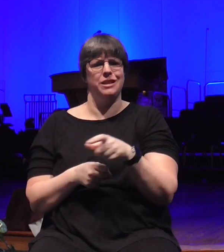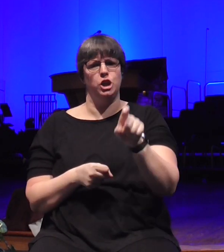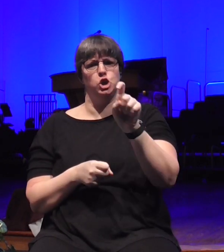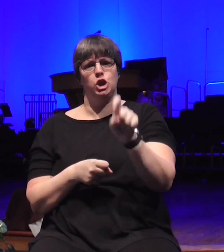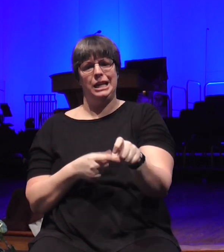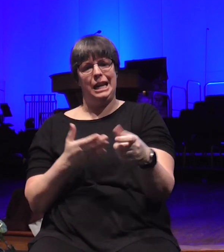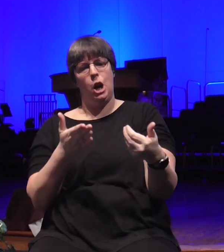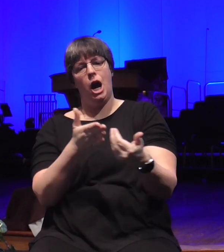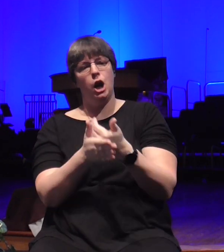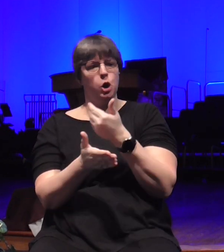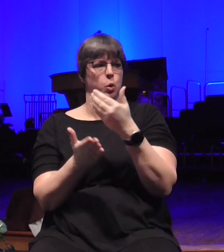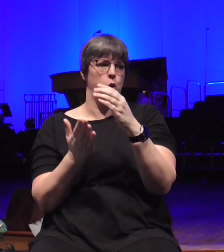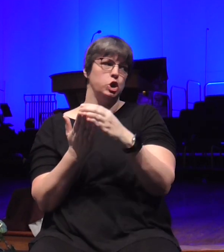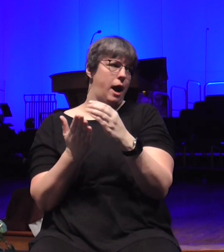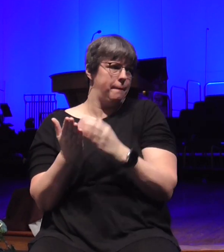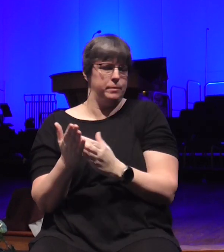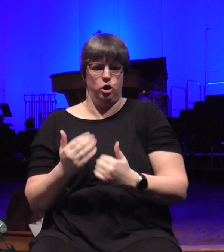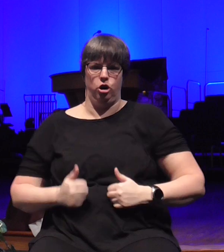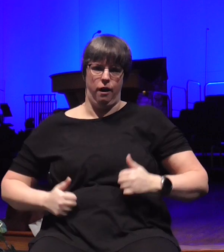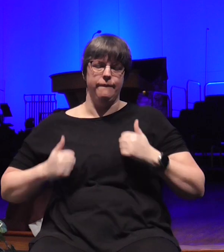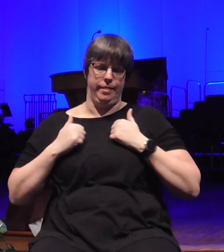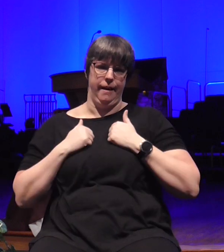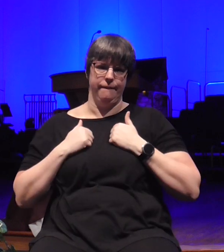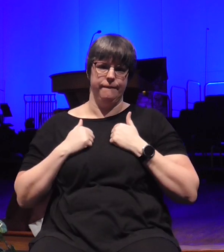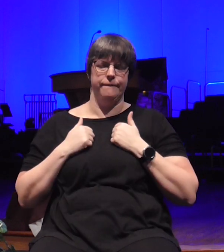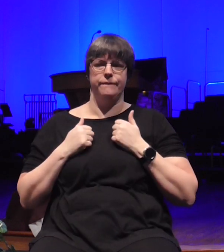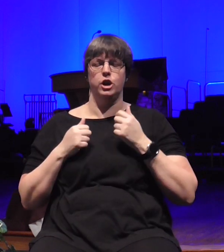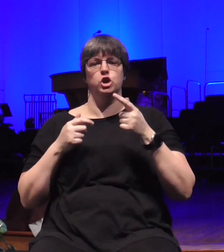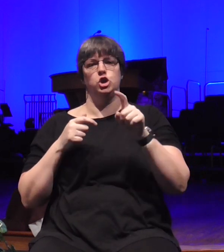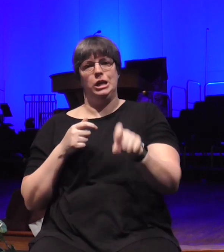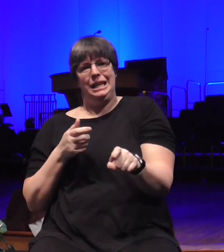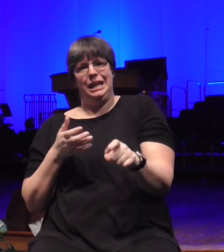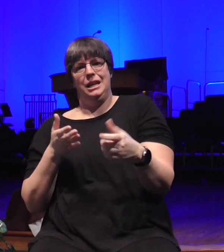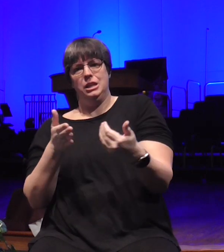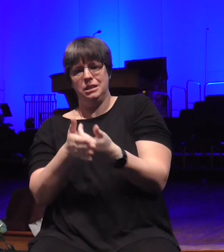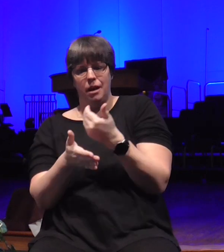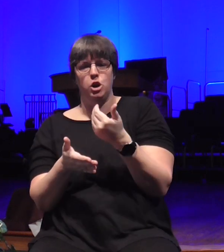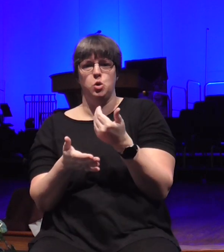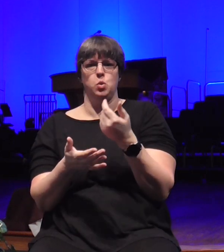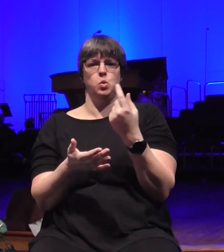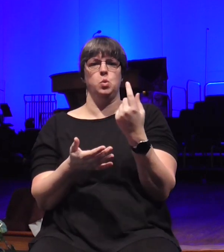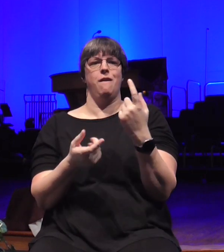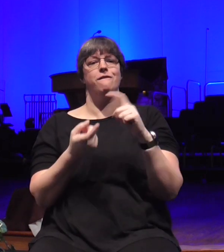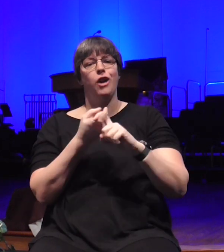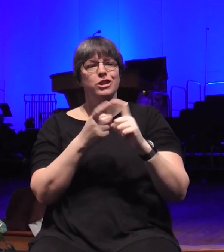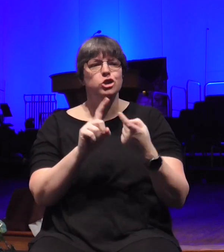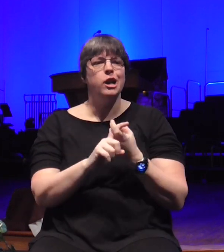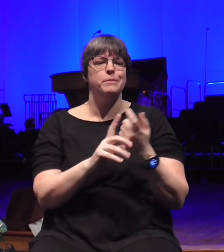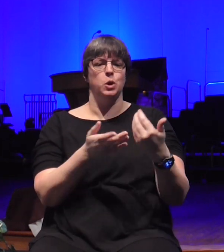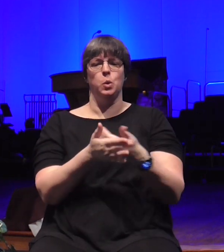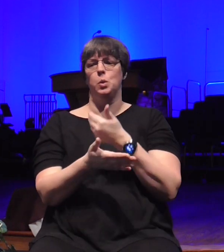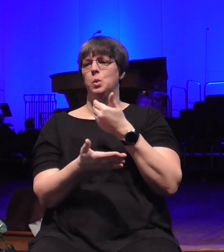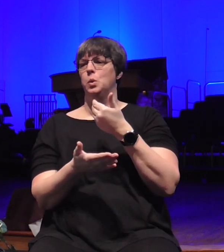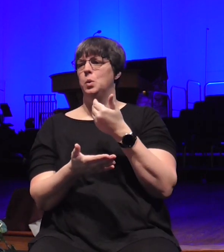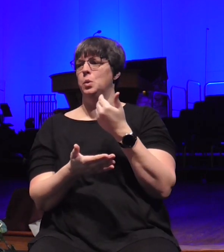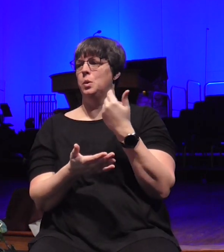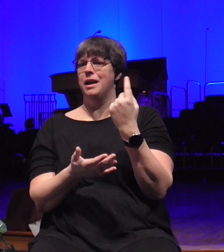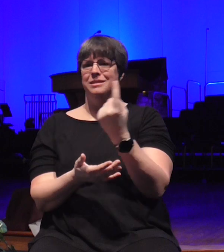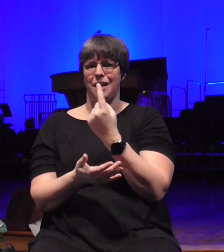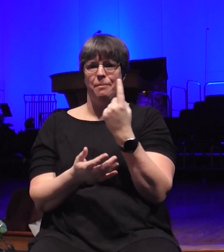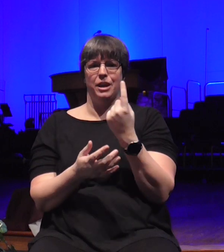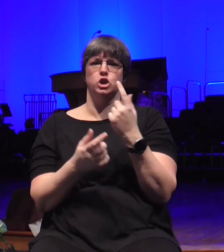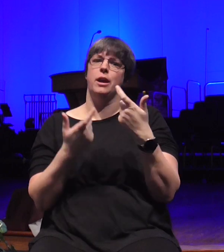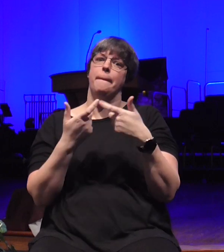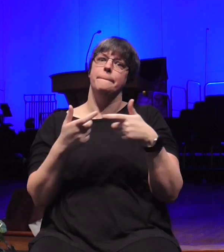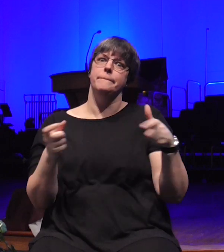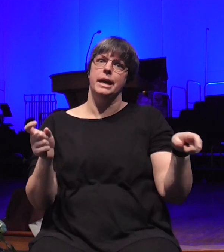new chapter of her life. The setting needed to change. She needed to open in that new chapter to new friendships, and she was already in a big circle